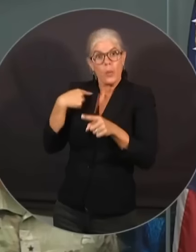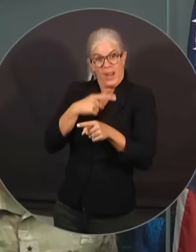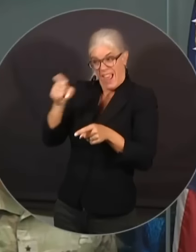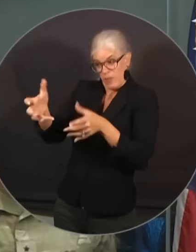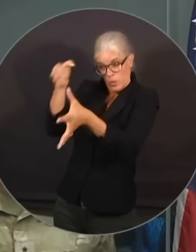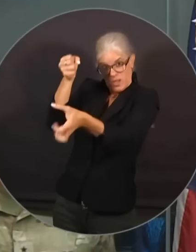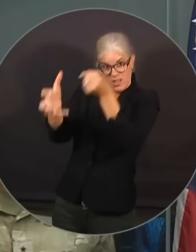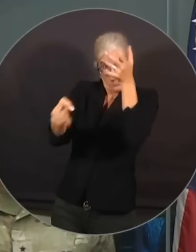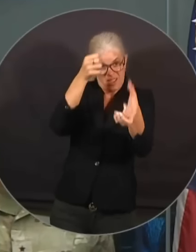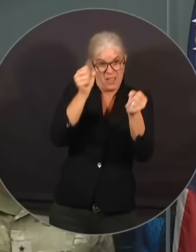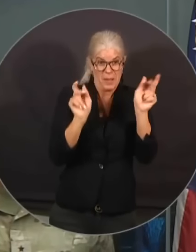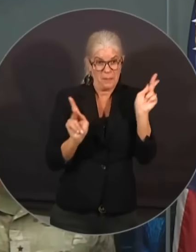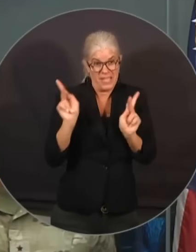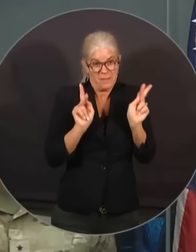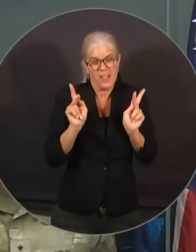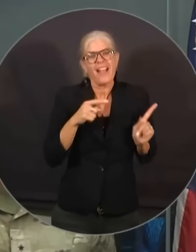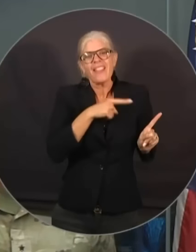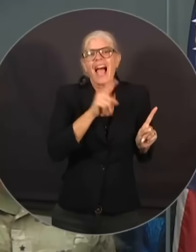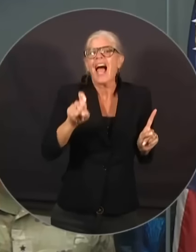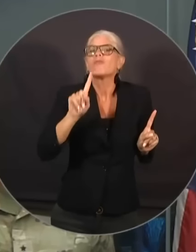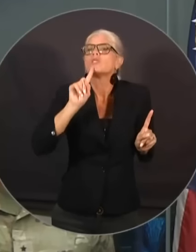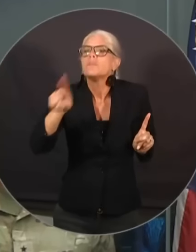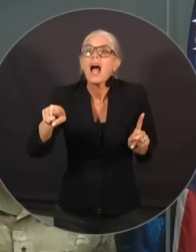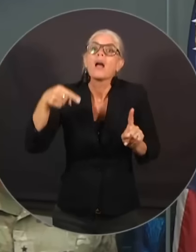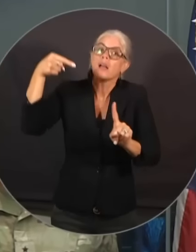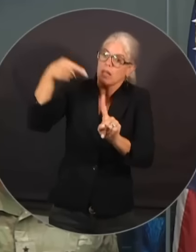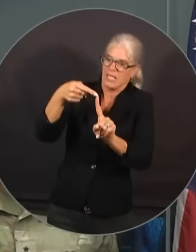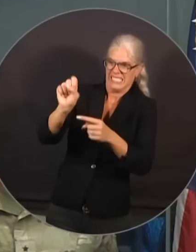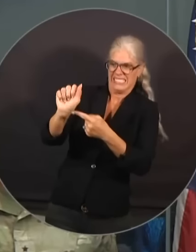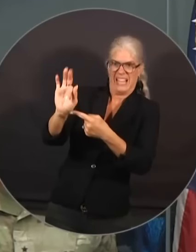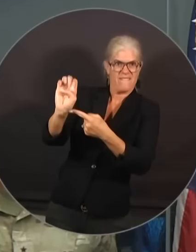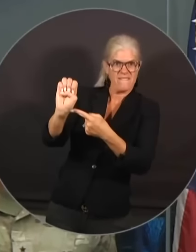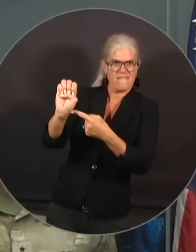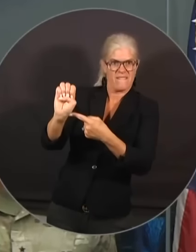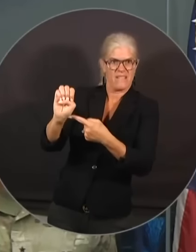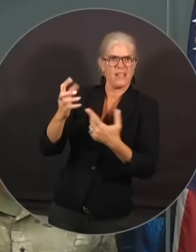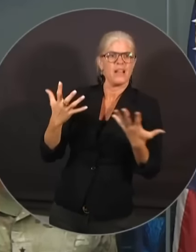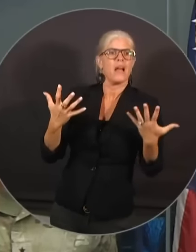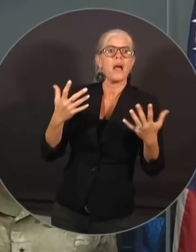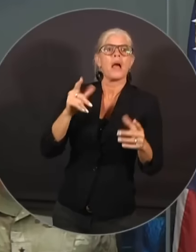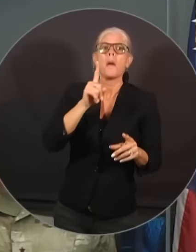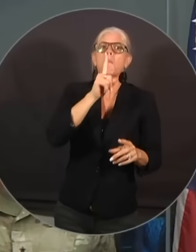they're going to respond when it's safe to do so. I think it's less about light or dark, more about the